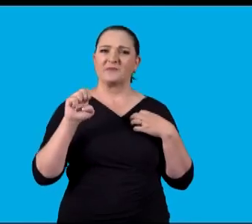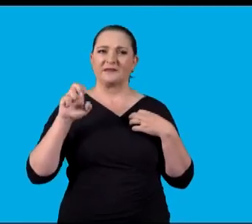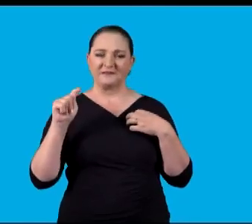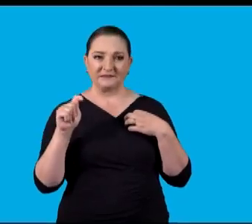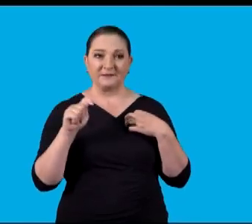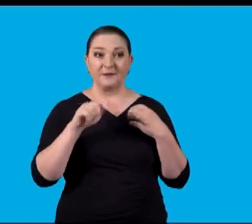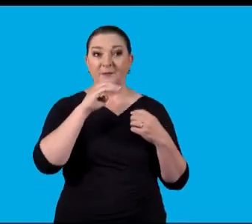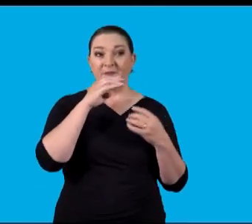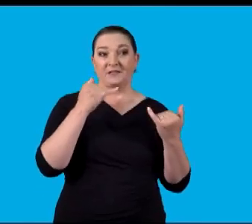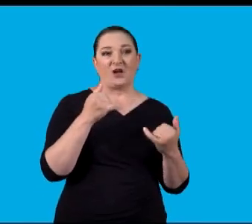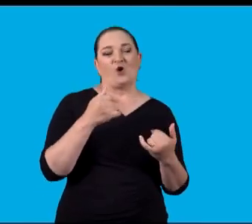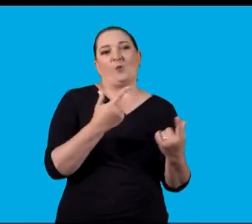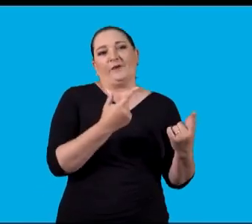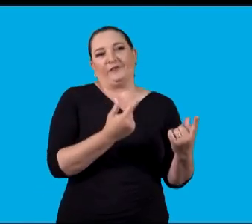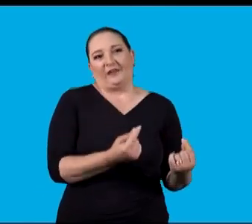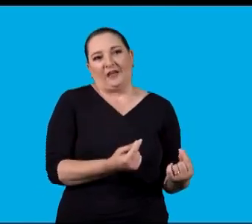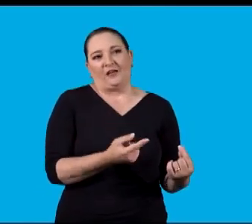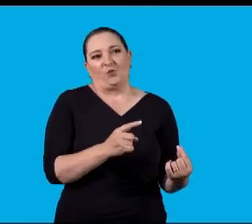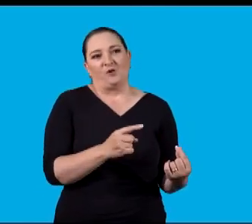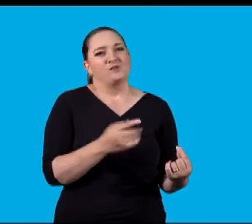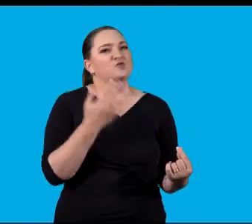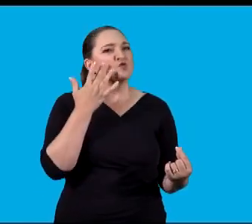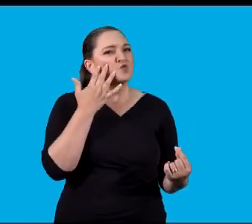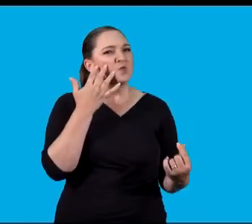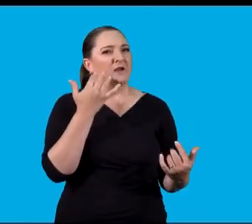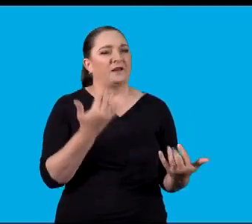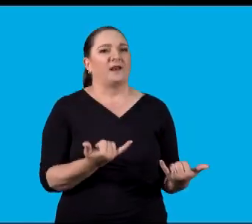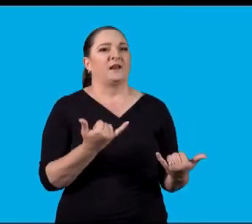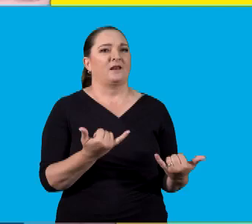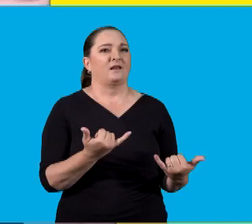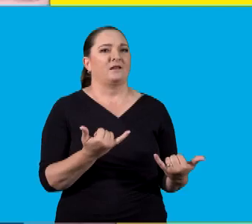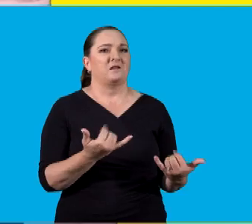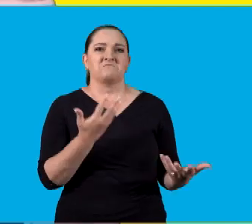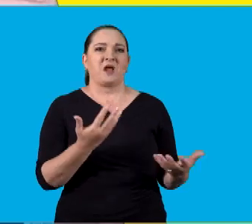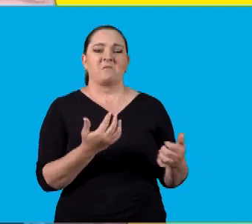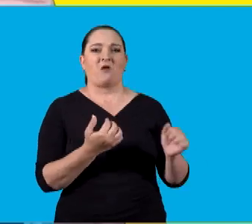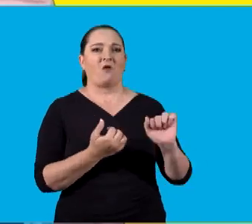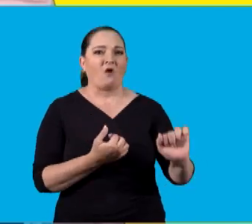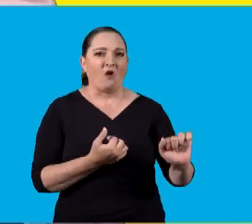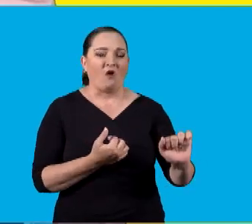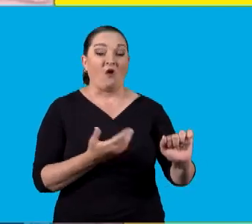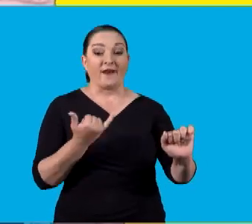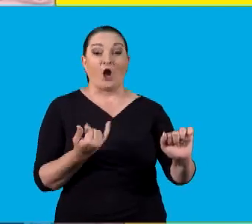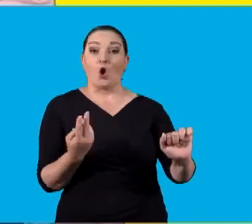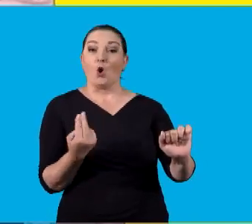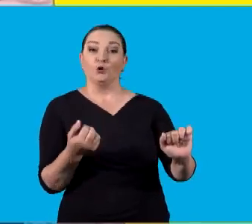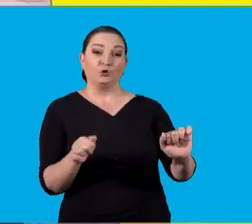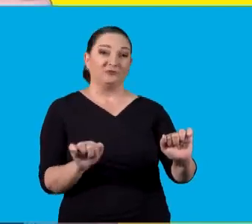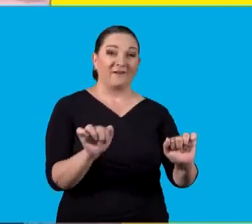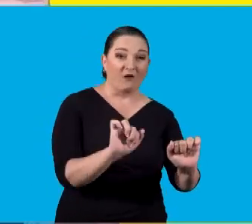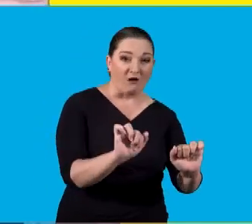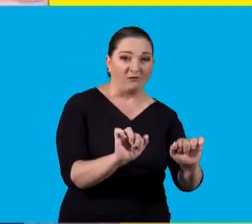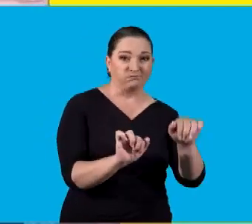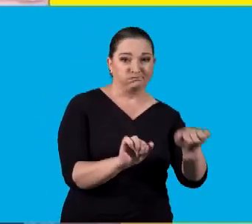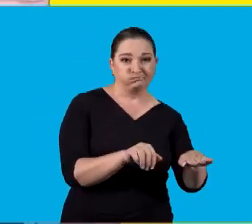did the addition of new assets, such as when we have a vehicle and then we get a new vehicle, that is the addition. In